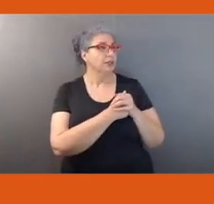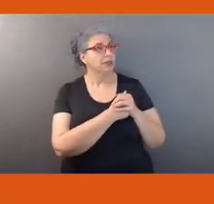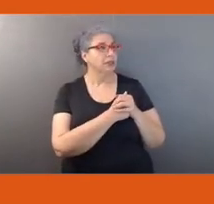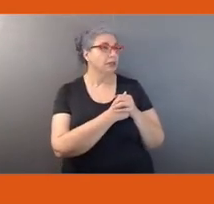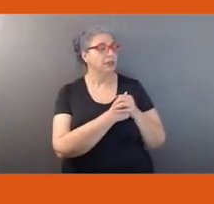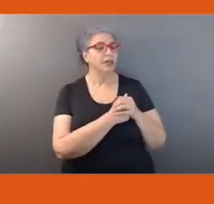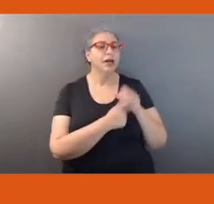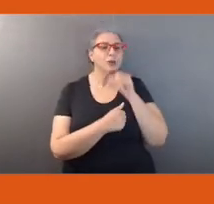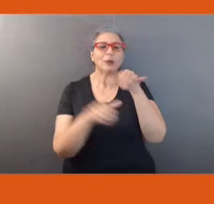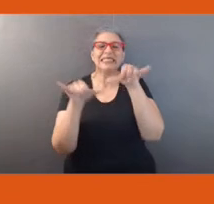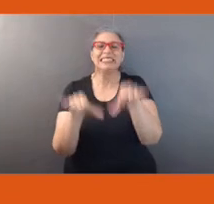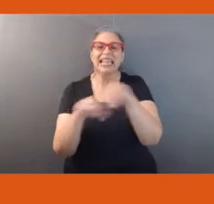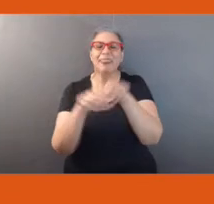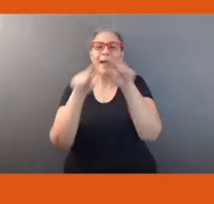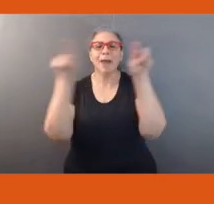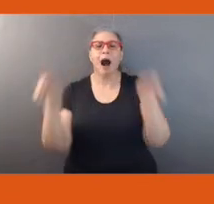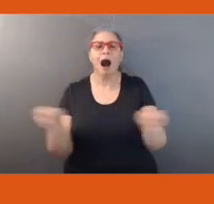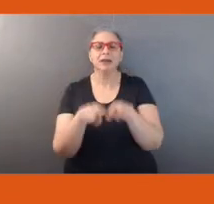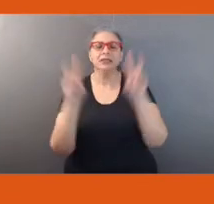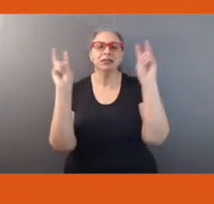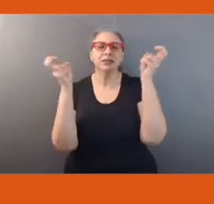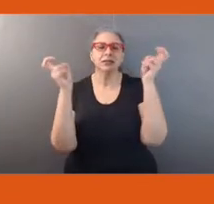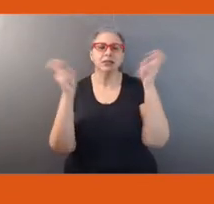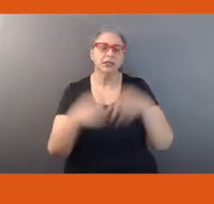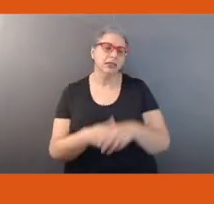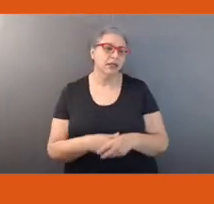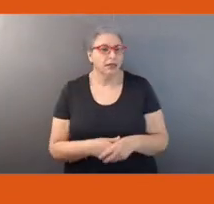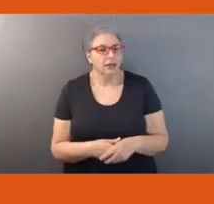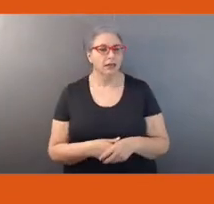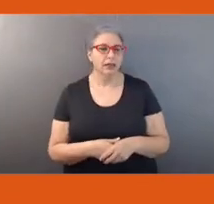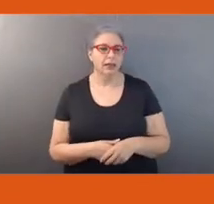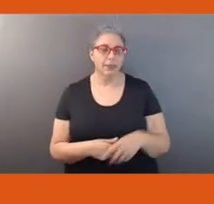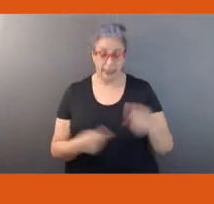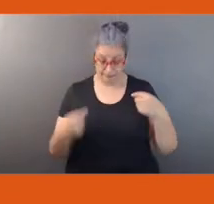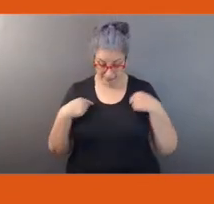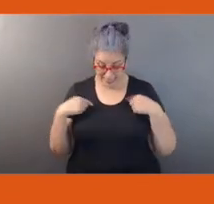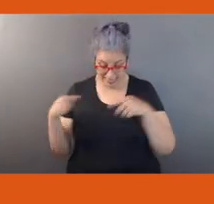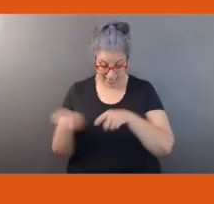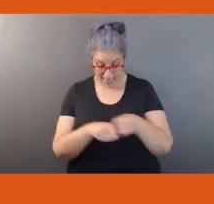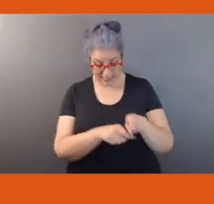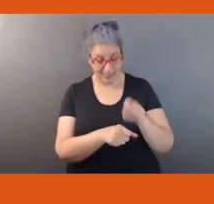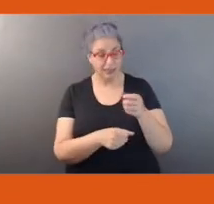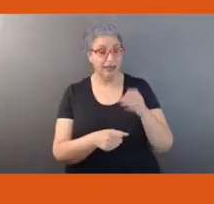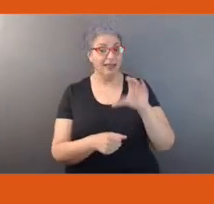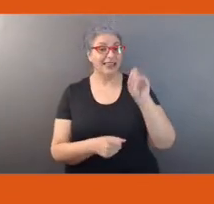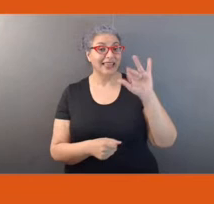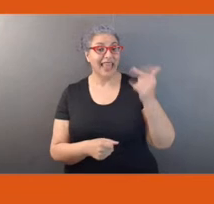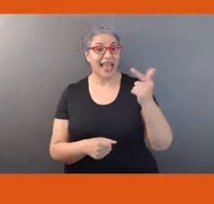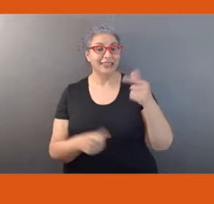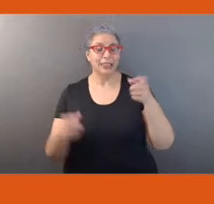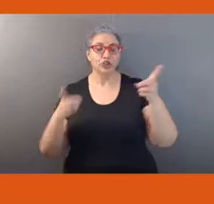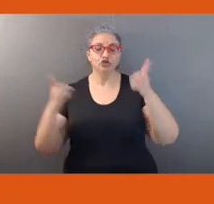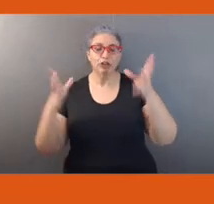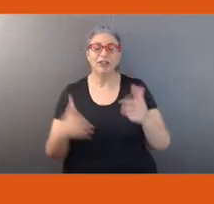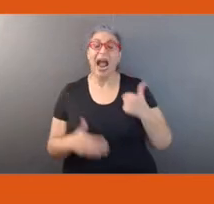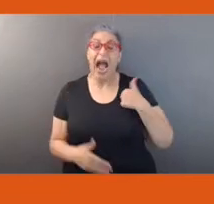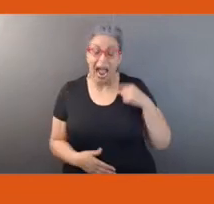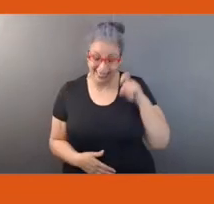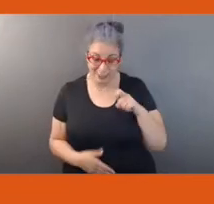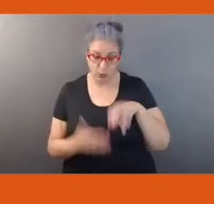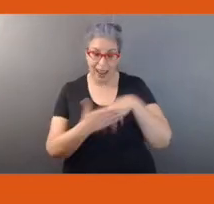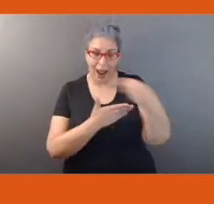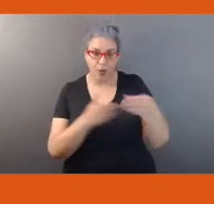Because the way, and also, I mean, me personally as a casting director, get out of a box because